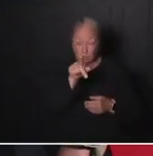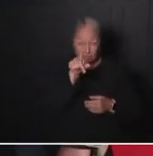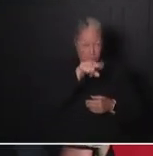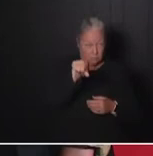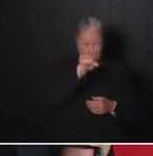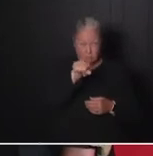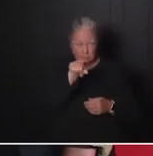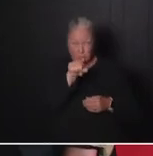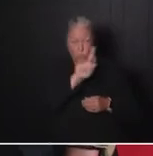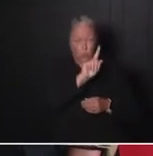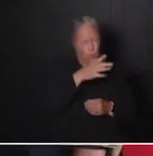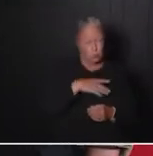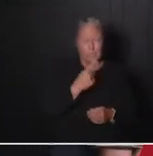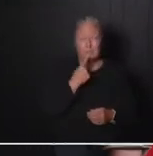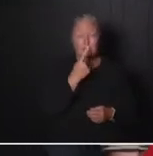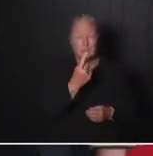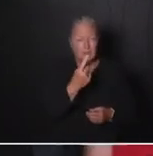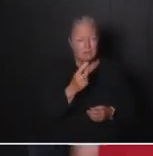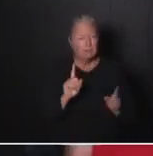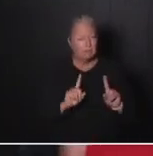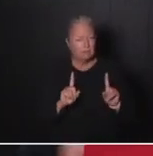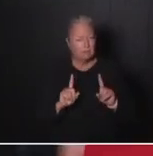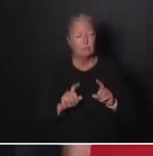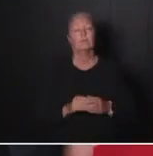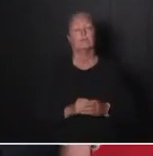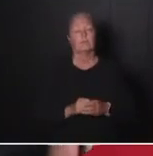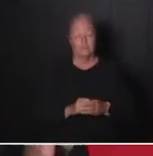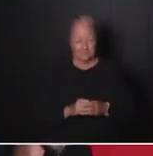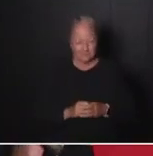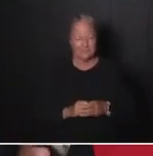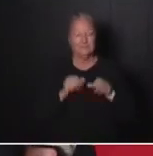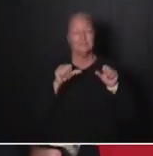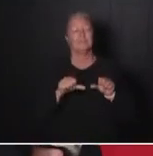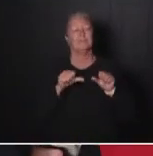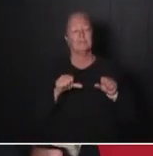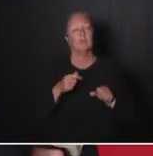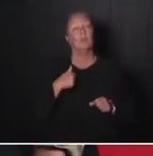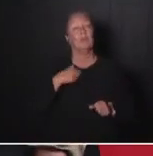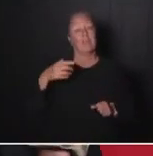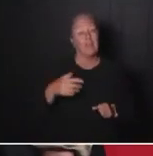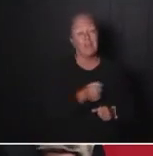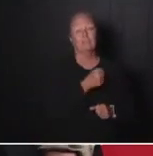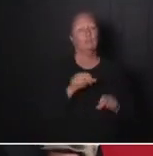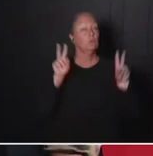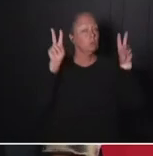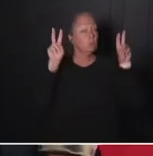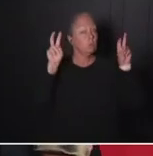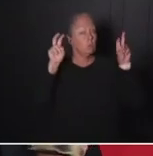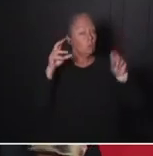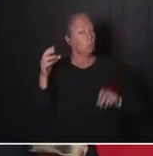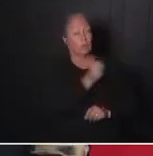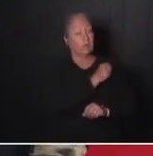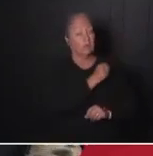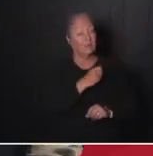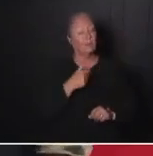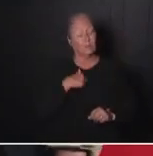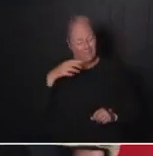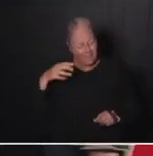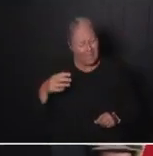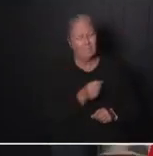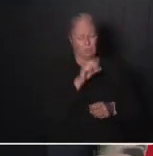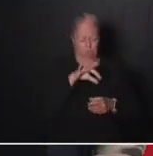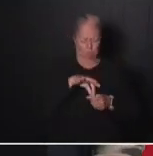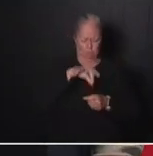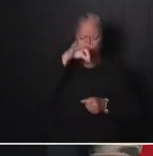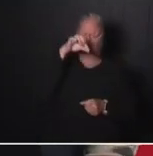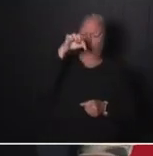fans. What do you want to say to them? Well, to continue the theme, we mean to win. And I mean, we really do mean to win the